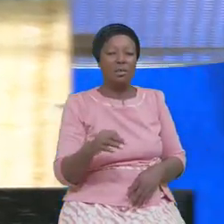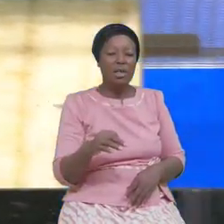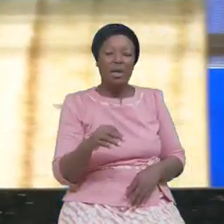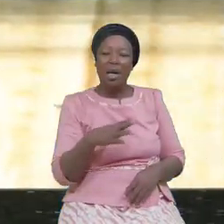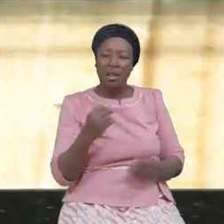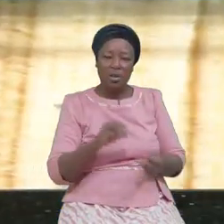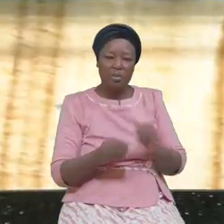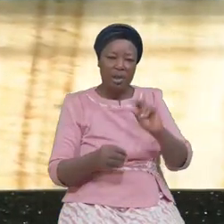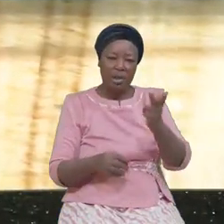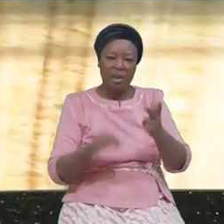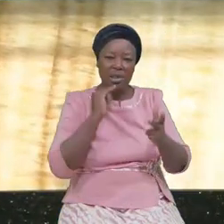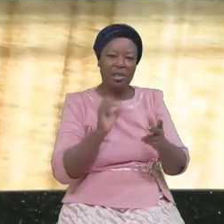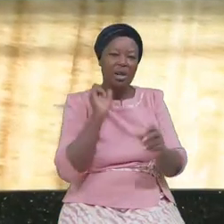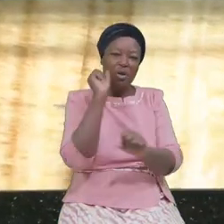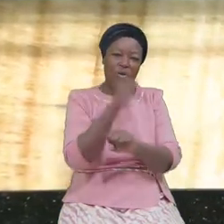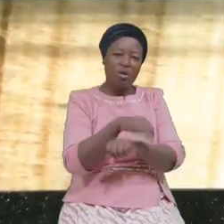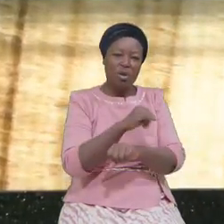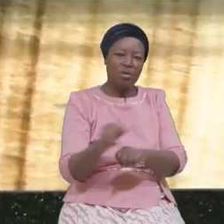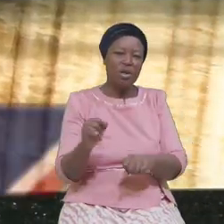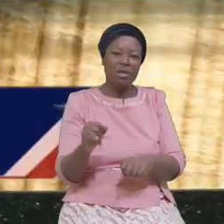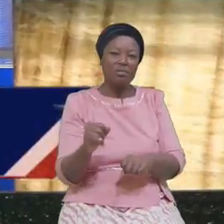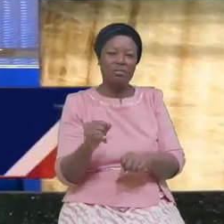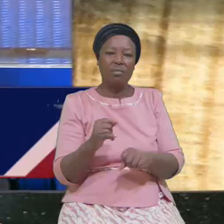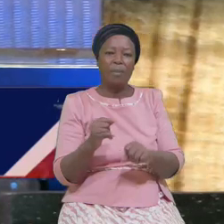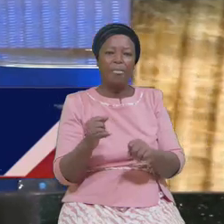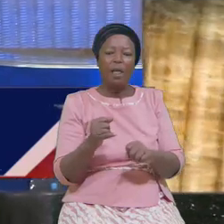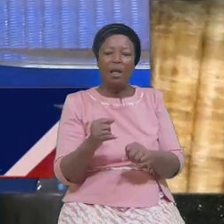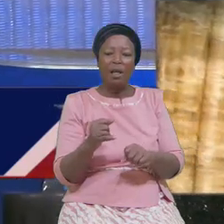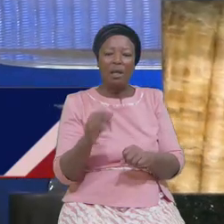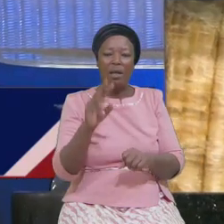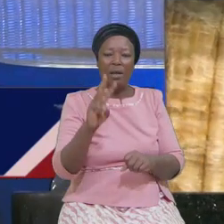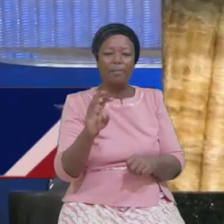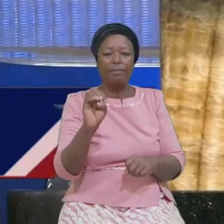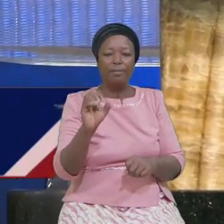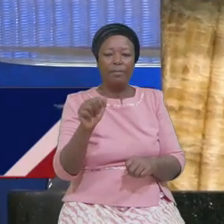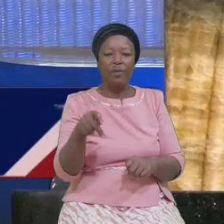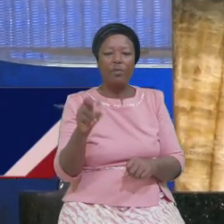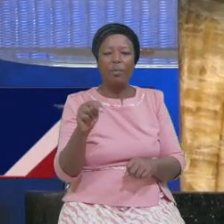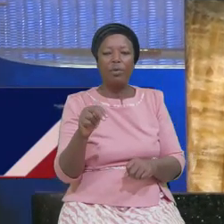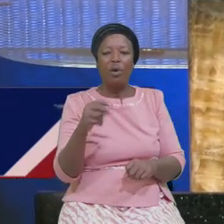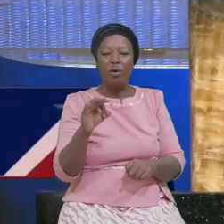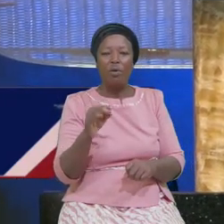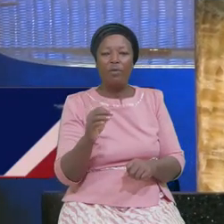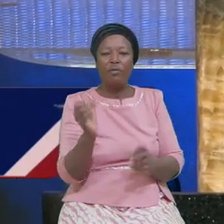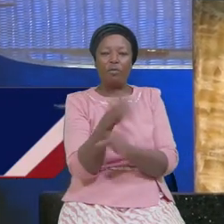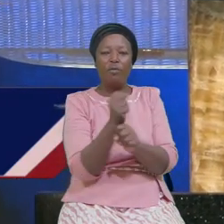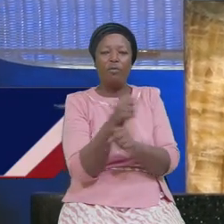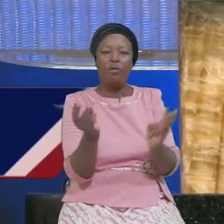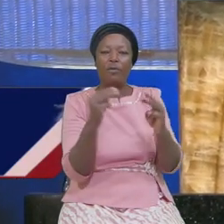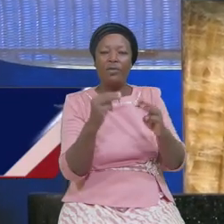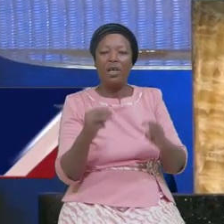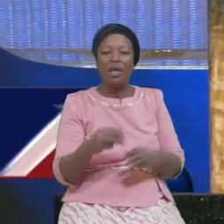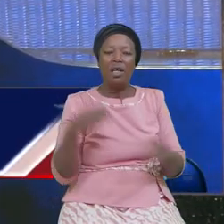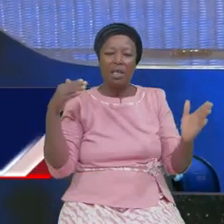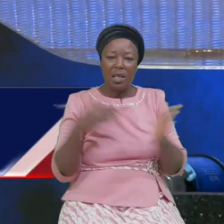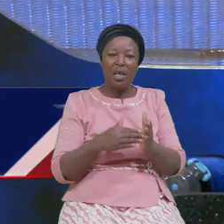the conquering weapon of warfare against worldliness. Worldliness. Now, worldliness